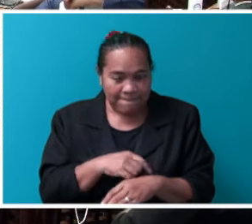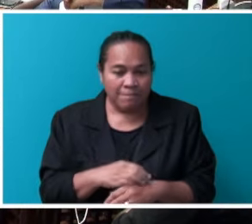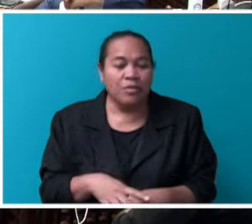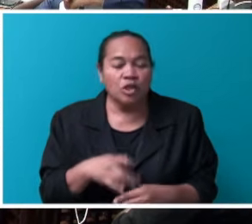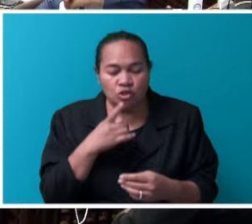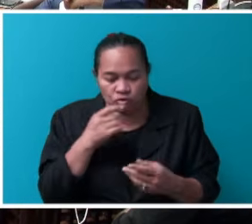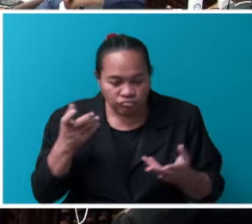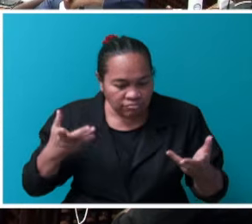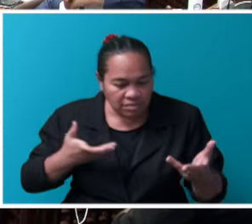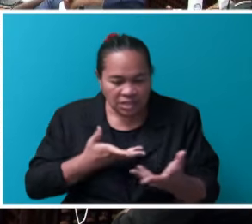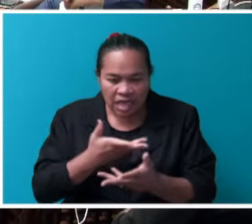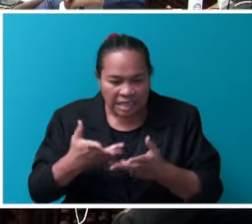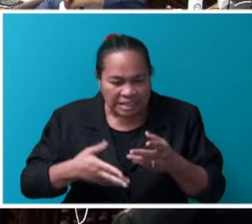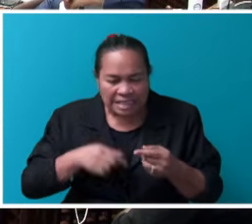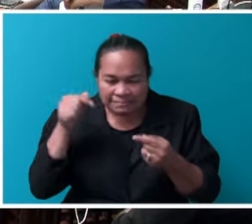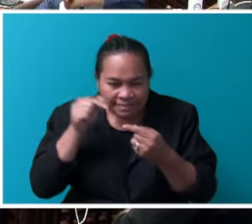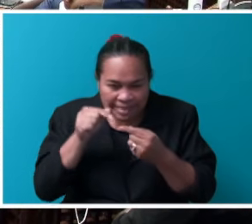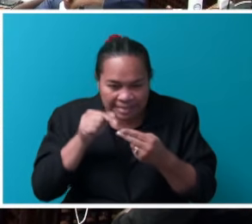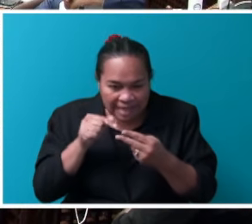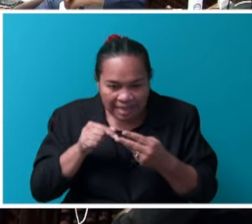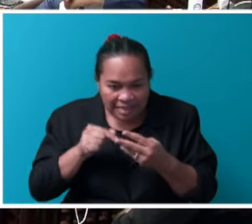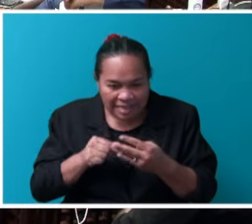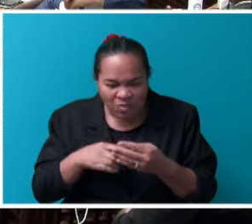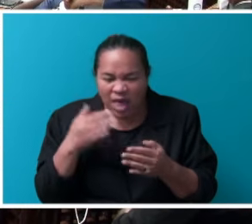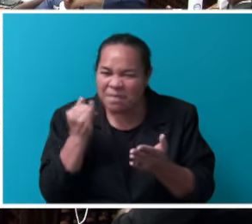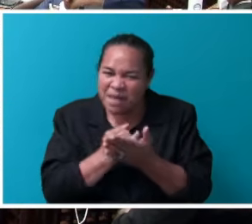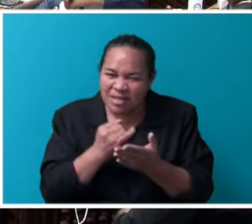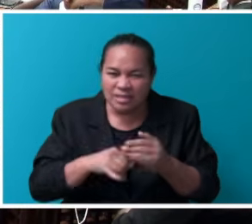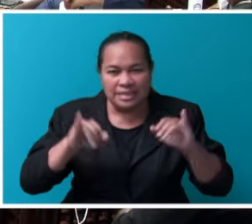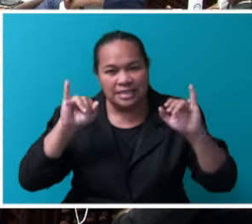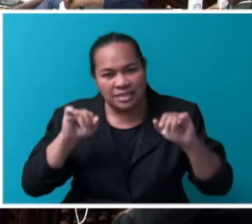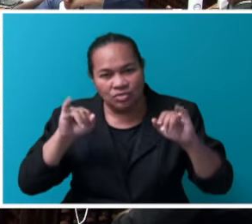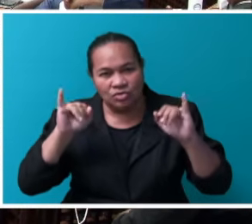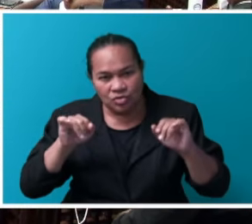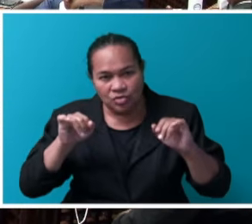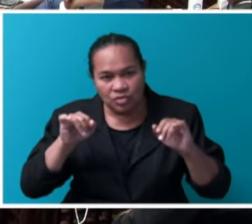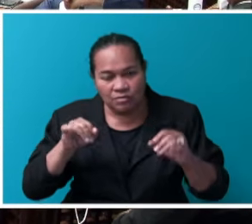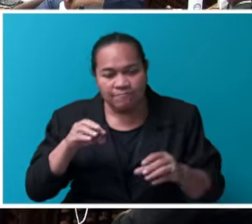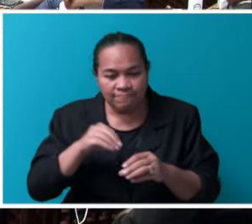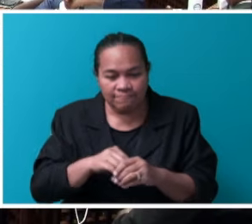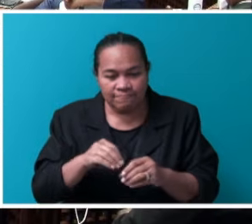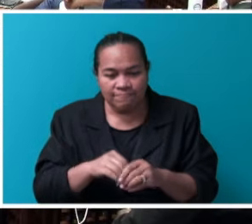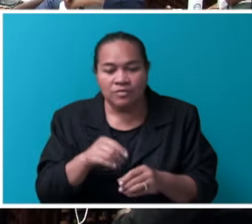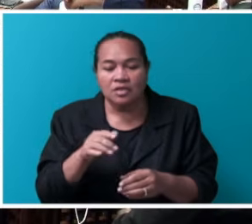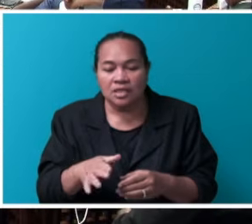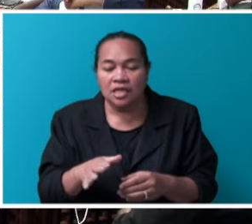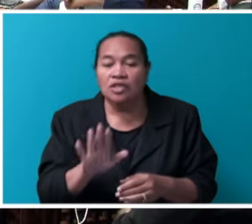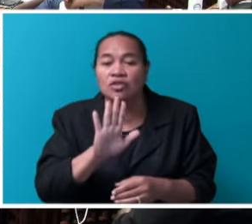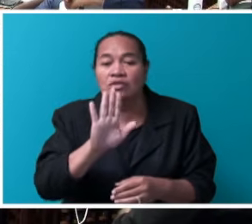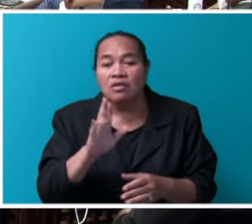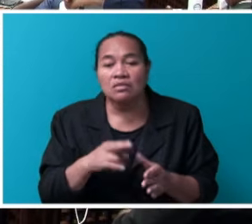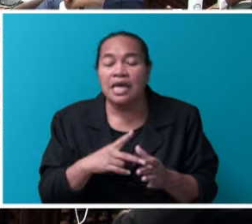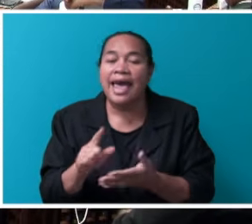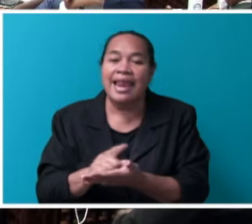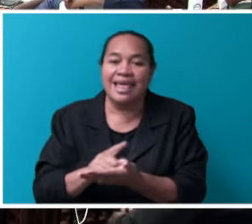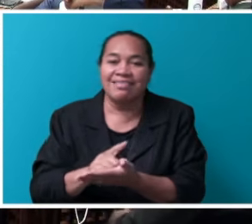discuss in details any matters or issues that is addressed at a later